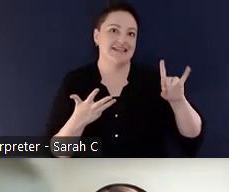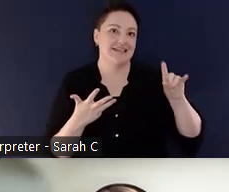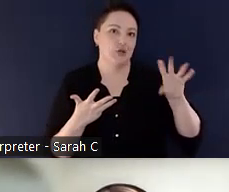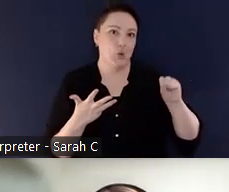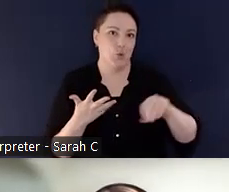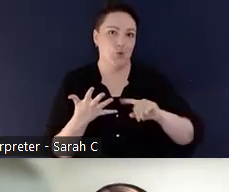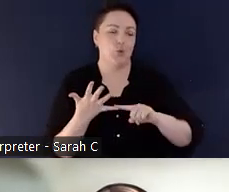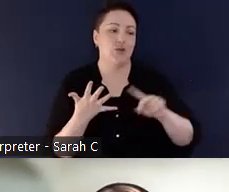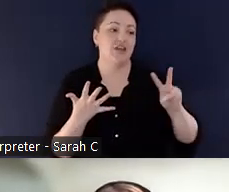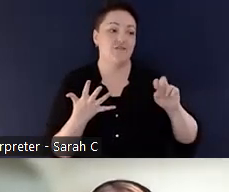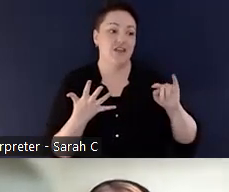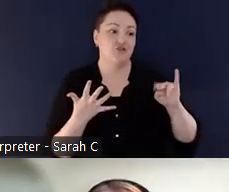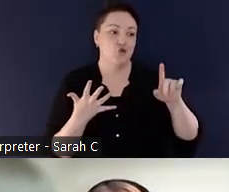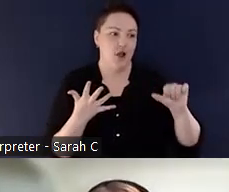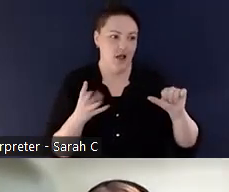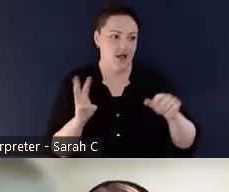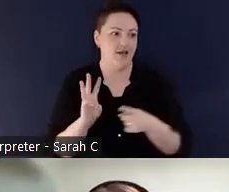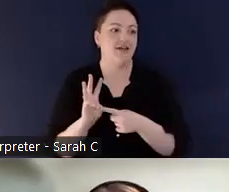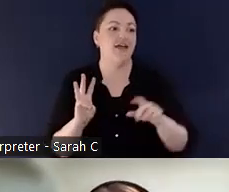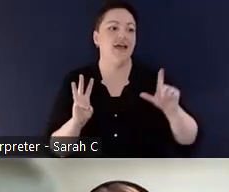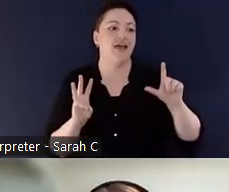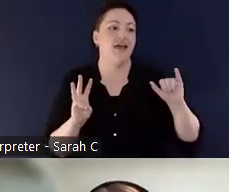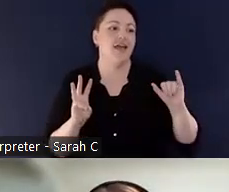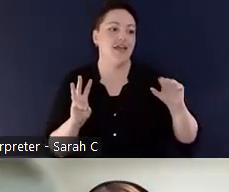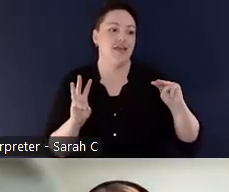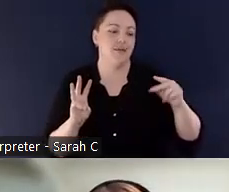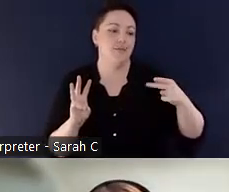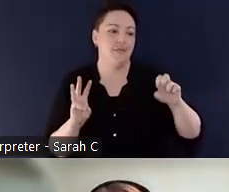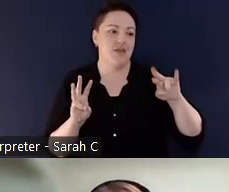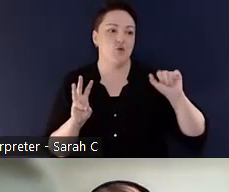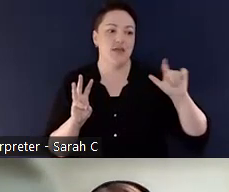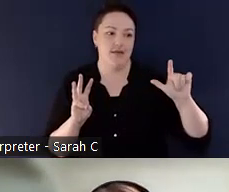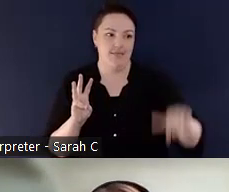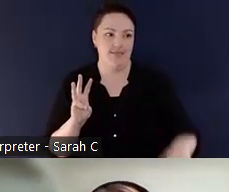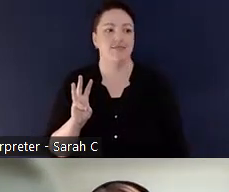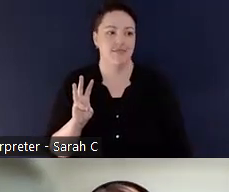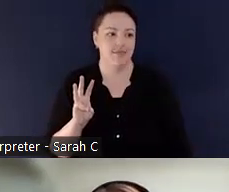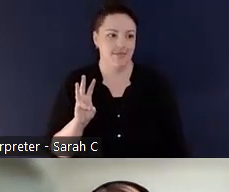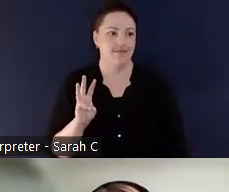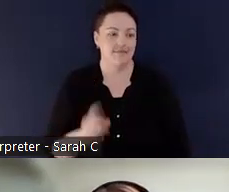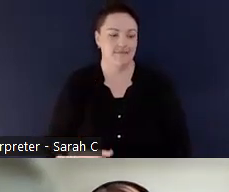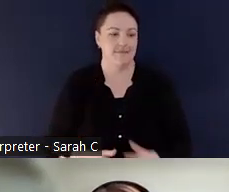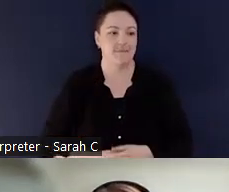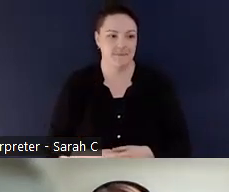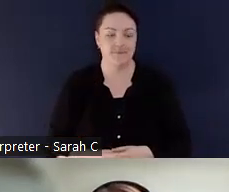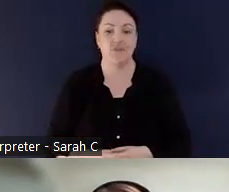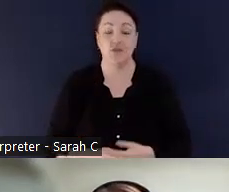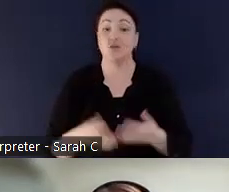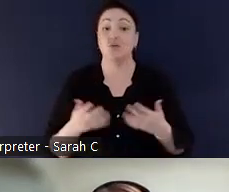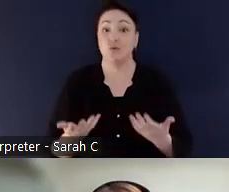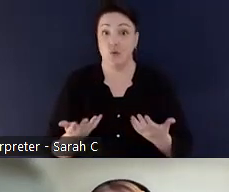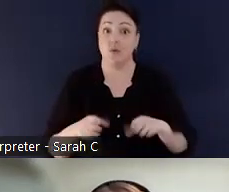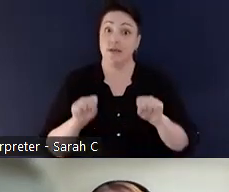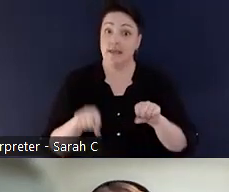And then Elizabeth Dixon asks, can funds be used to support housing trust funds? And yes, I